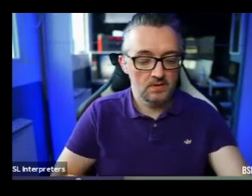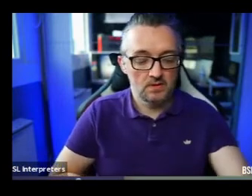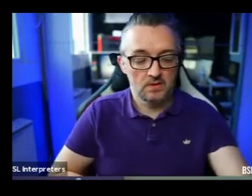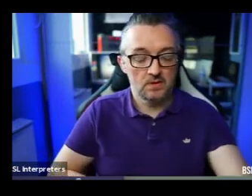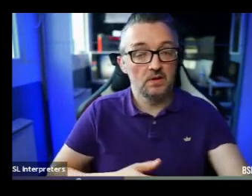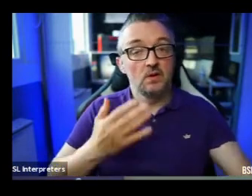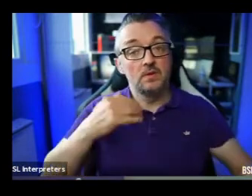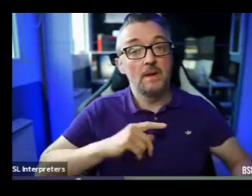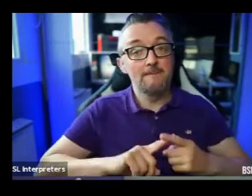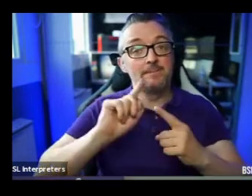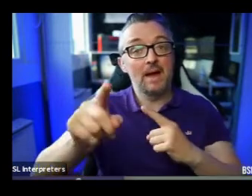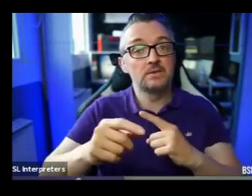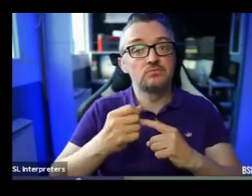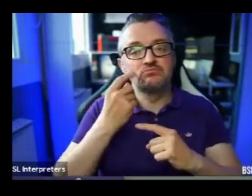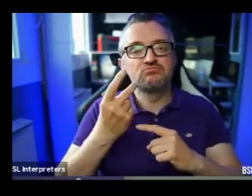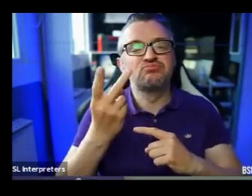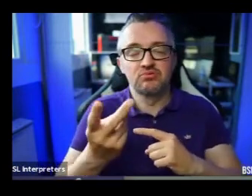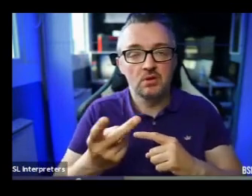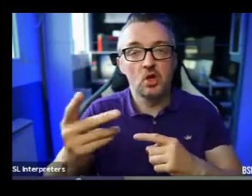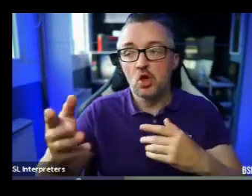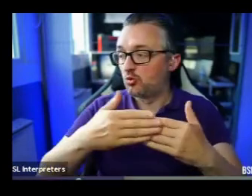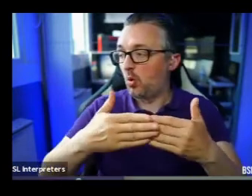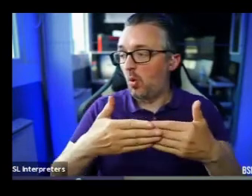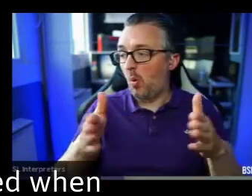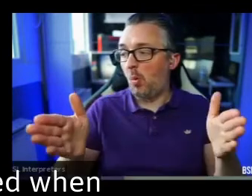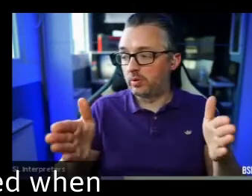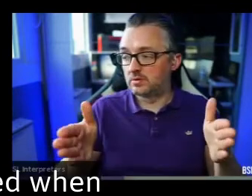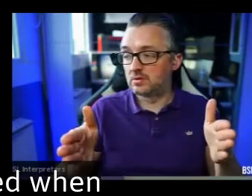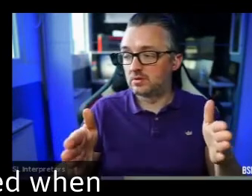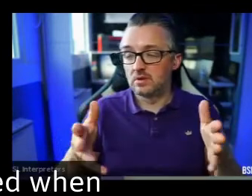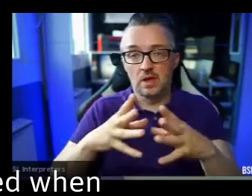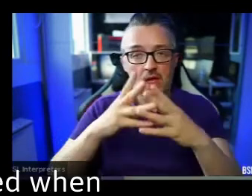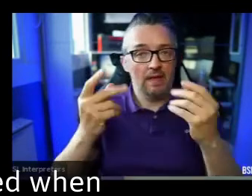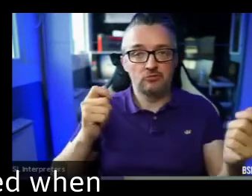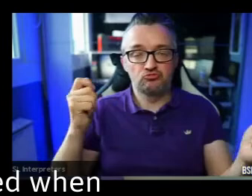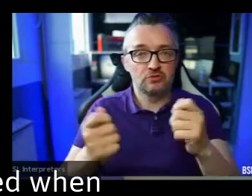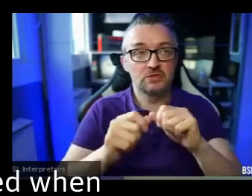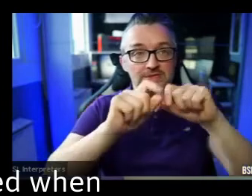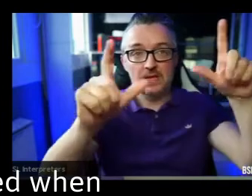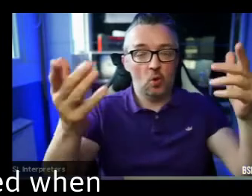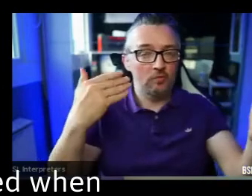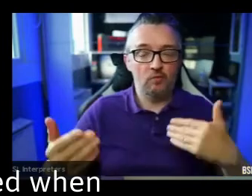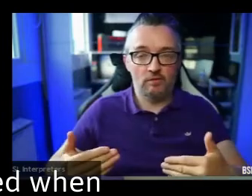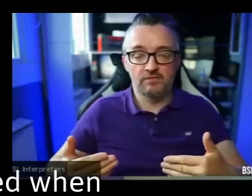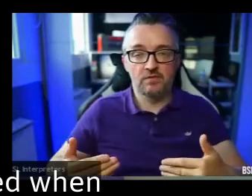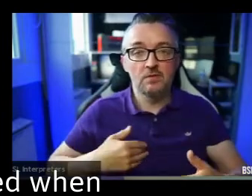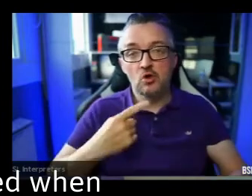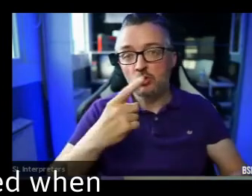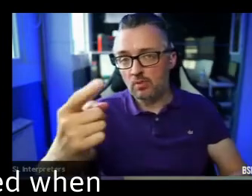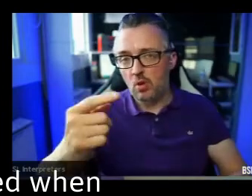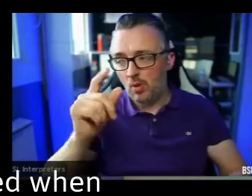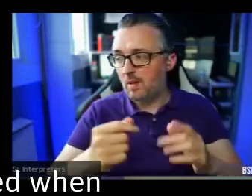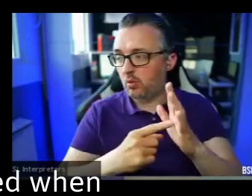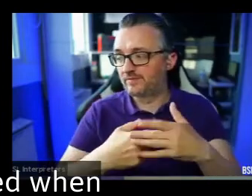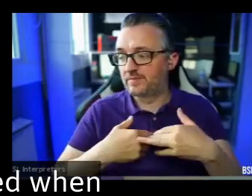days later, all the signs were down. The door was open. It totally changed when I was able to tell him